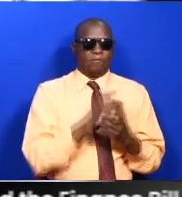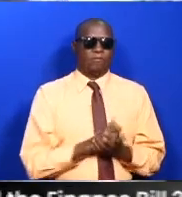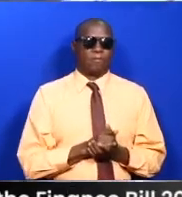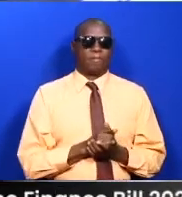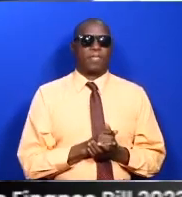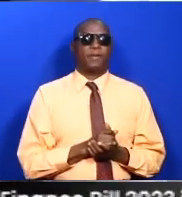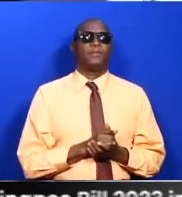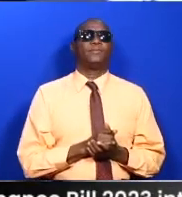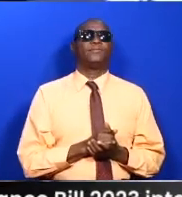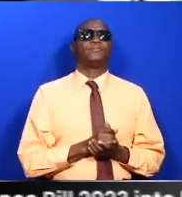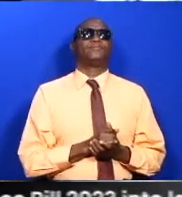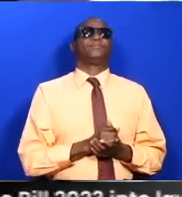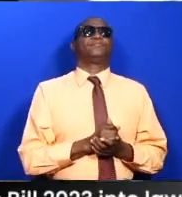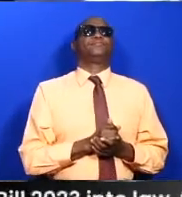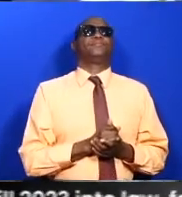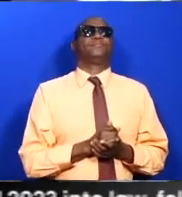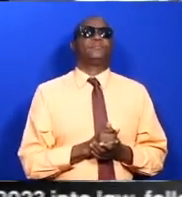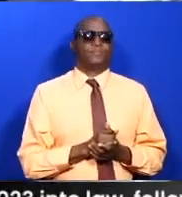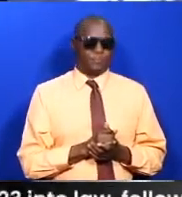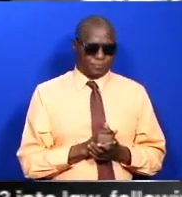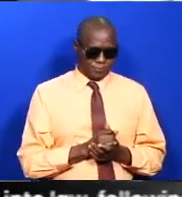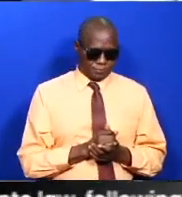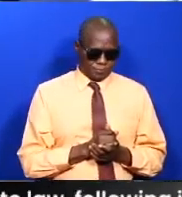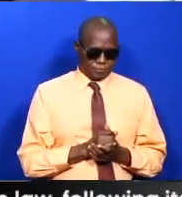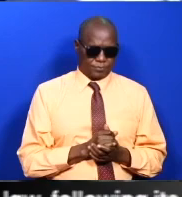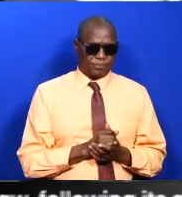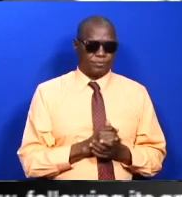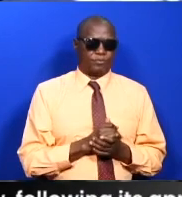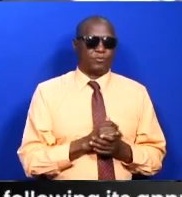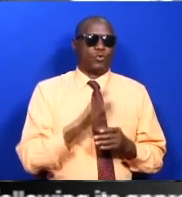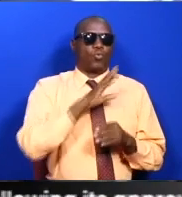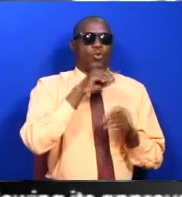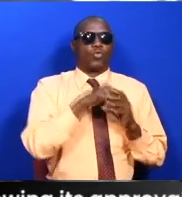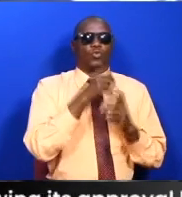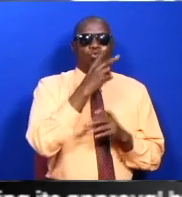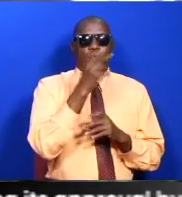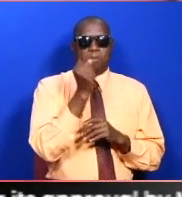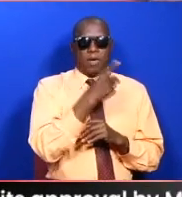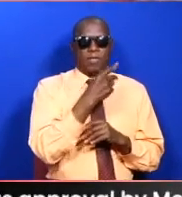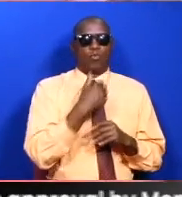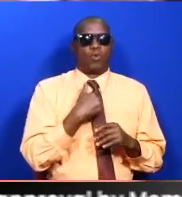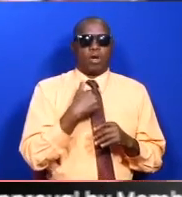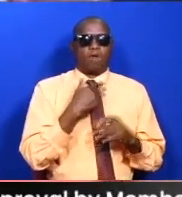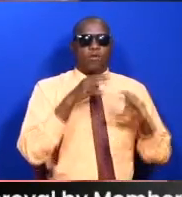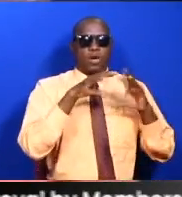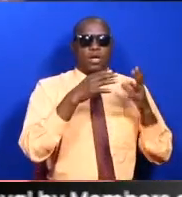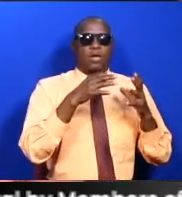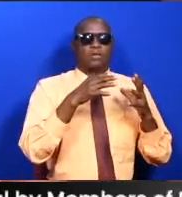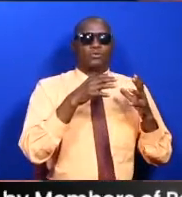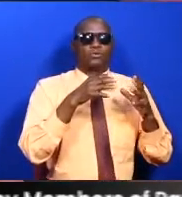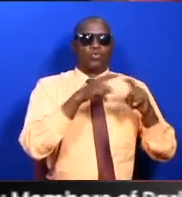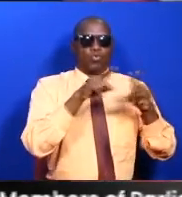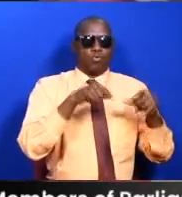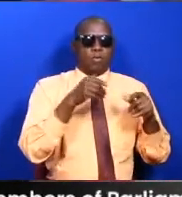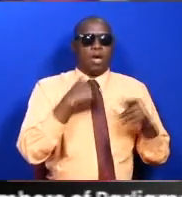Within 2 months, we will have football fields here. Where you are sitting right now, we will have our classroom, our